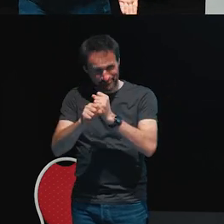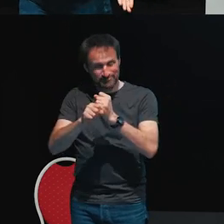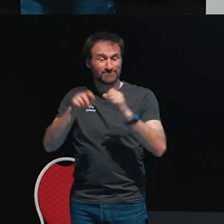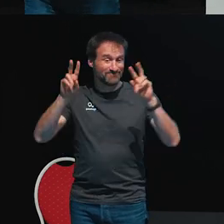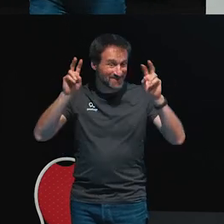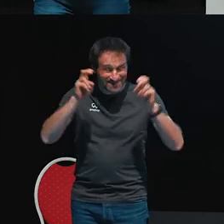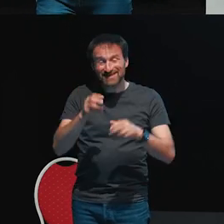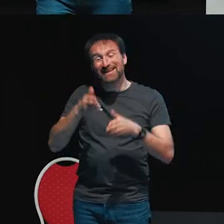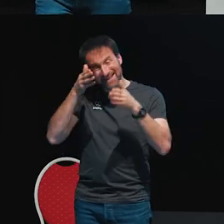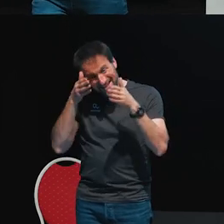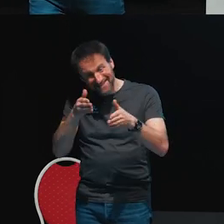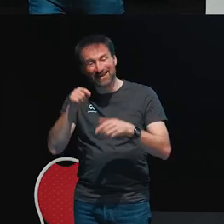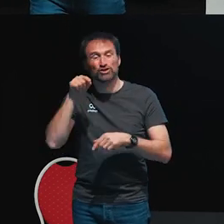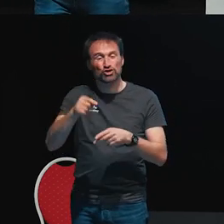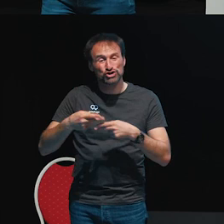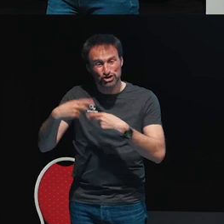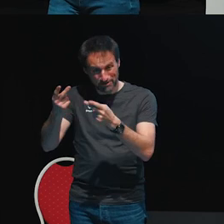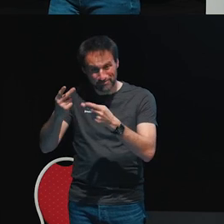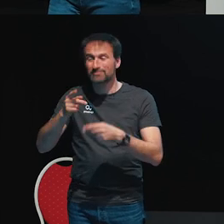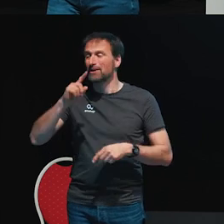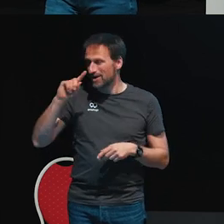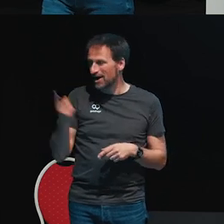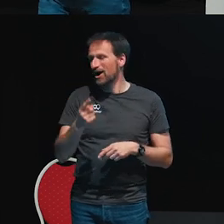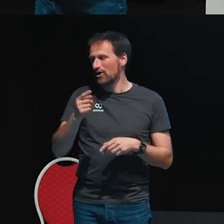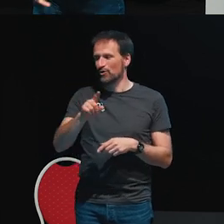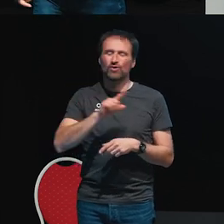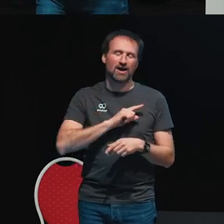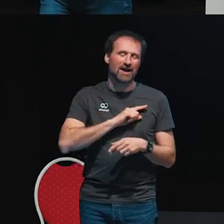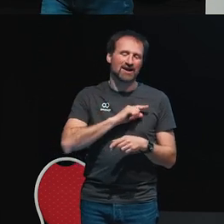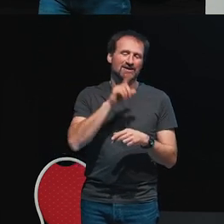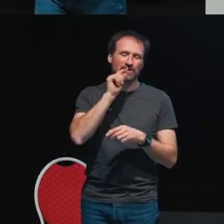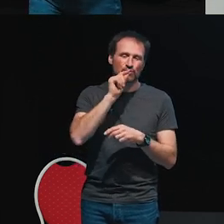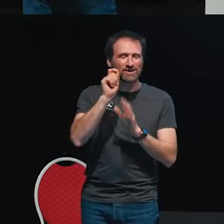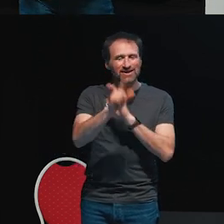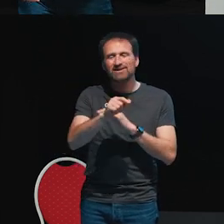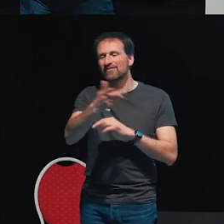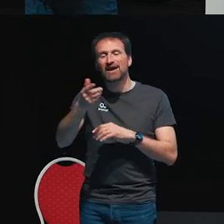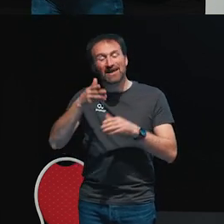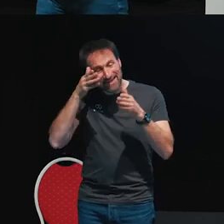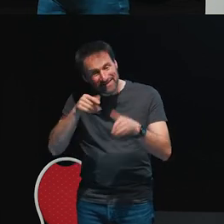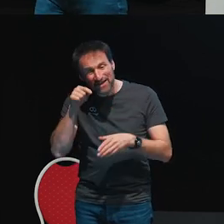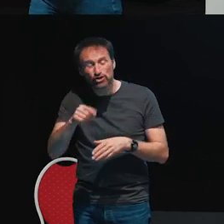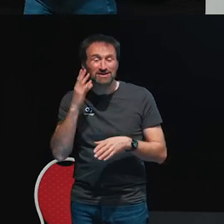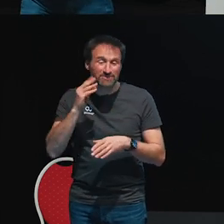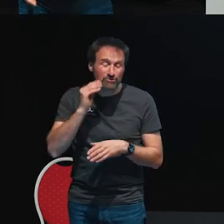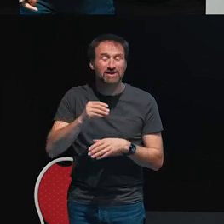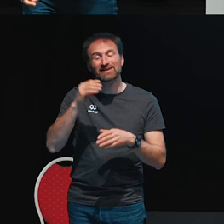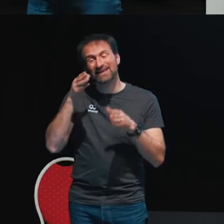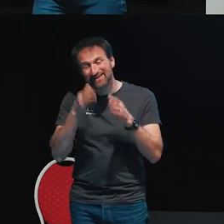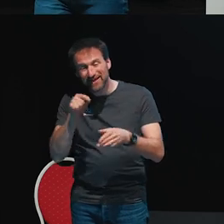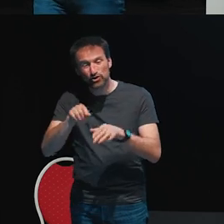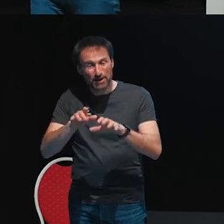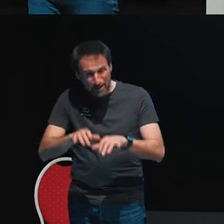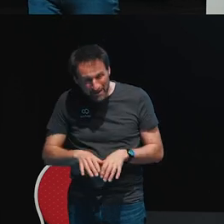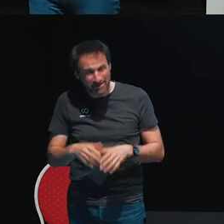Ship, but it also sends a tweet to whenever that has intent to experiment, intent to implement, Safari technology